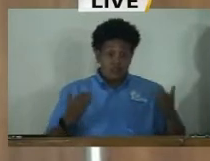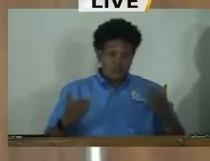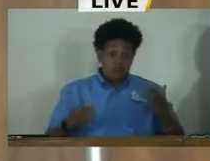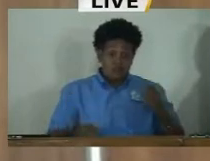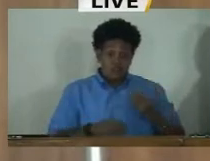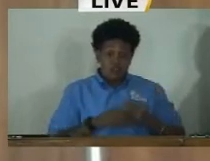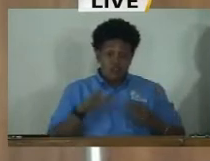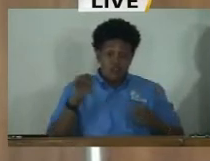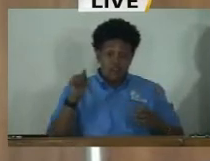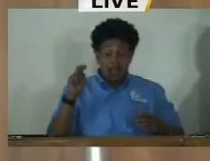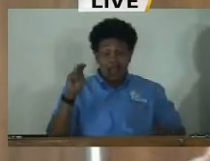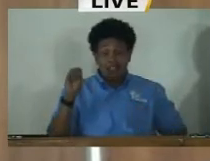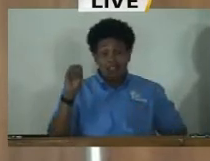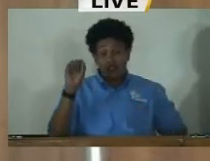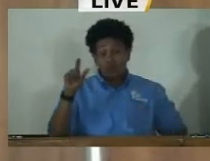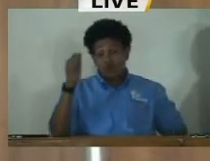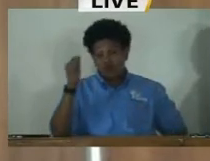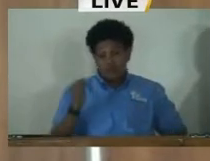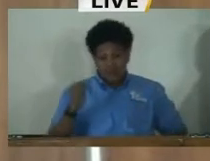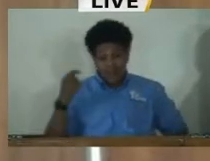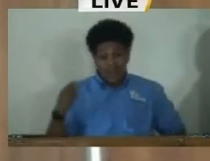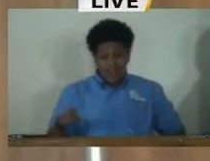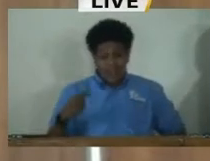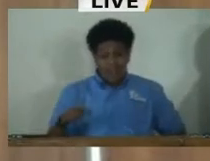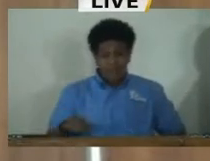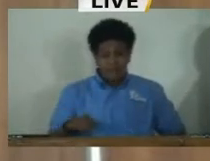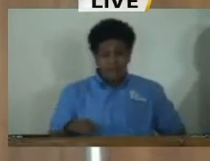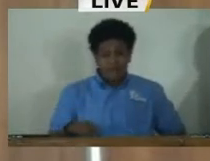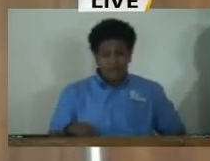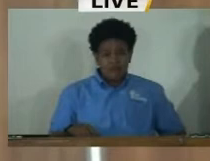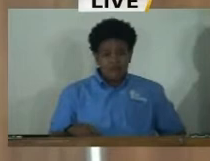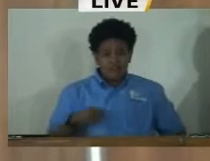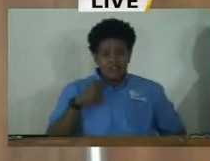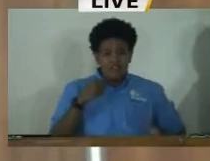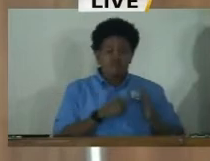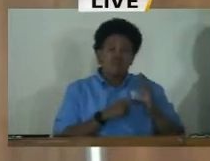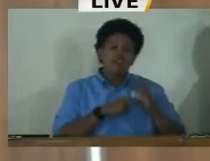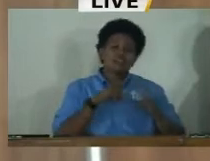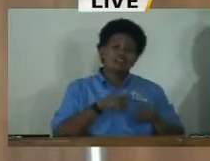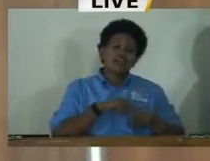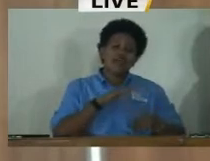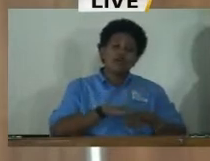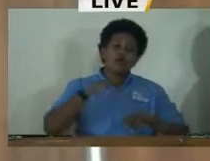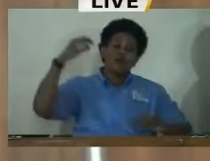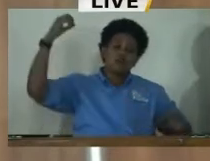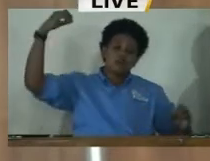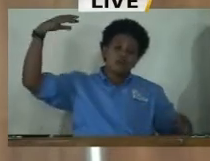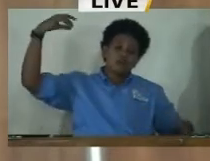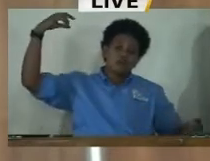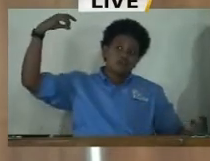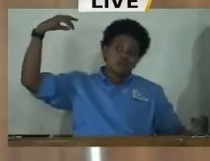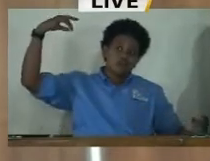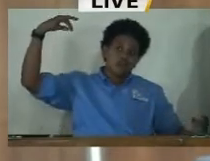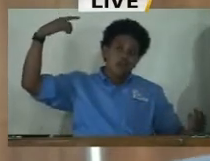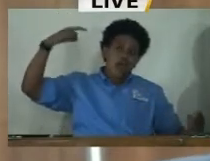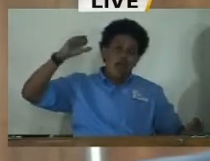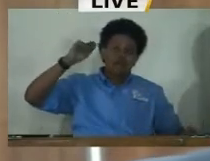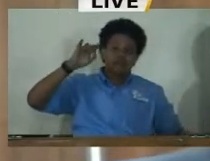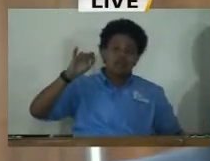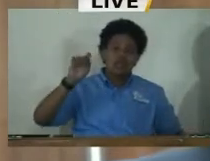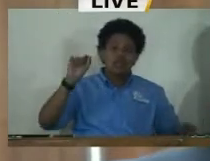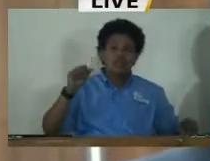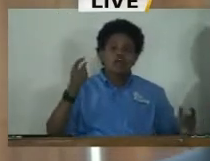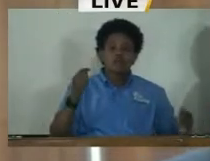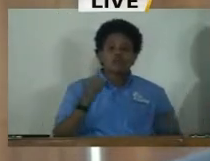even a casino, and rent time on a satellite. The satellite is easy. You can do that. But it's a training